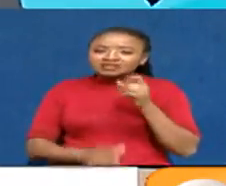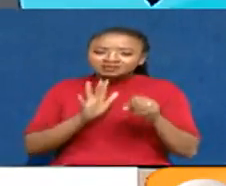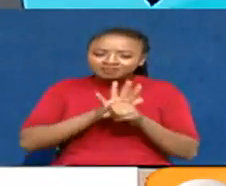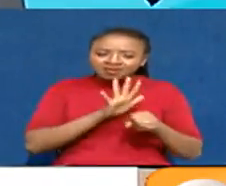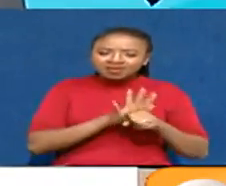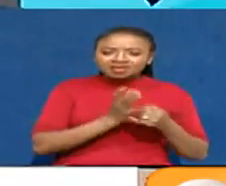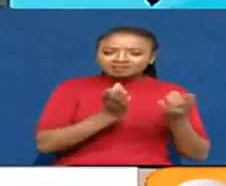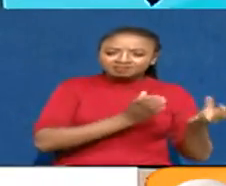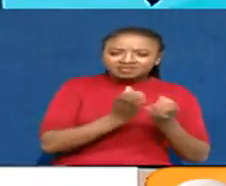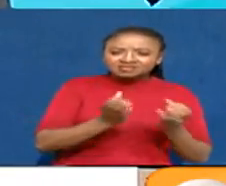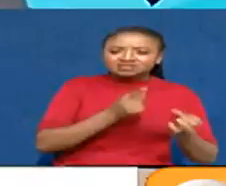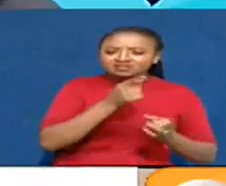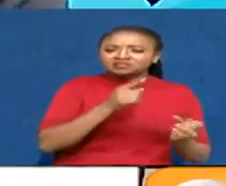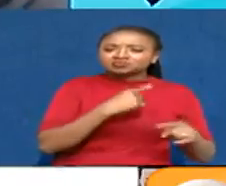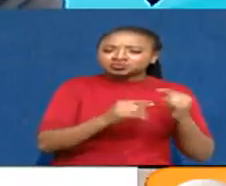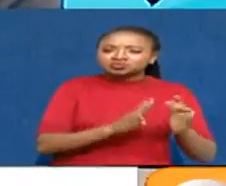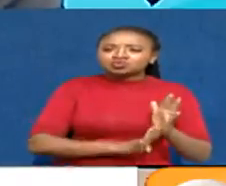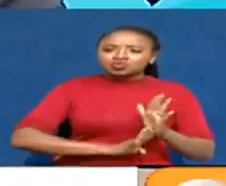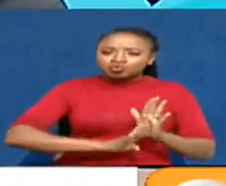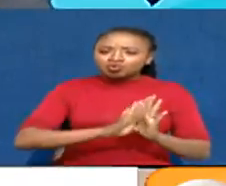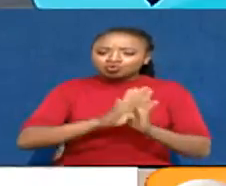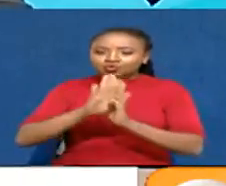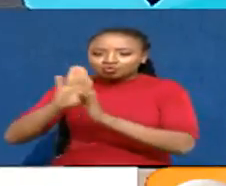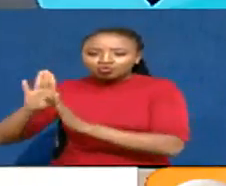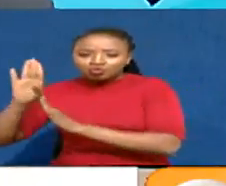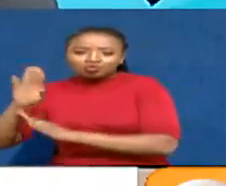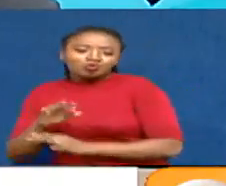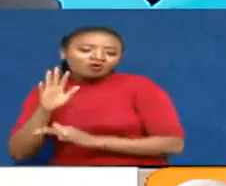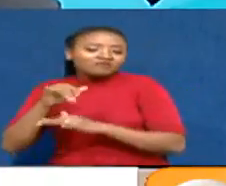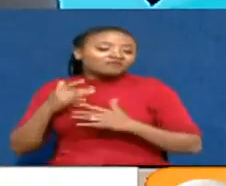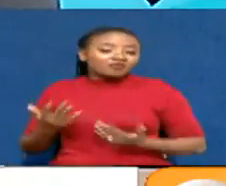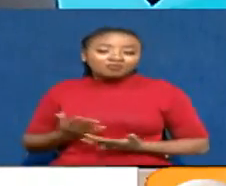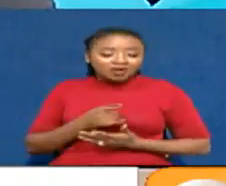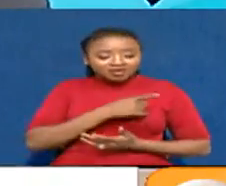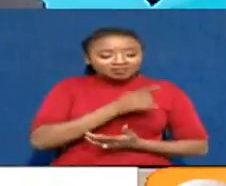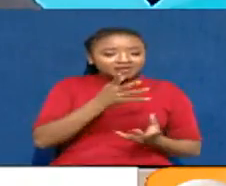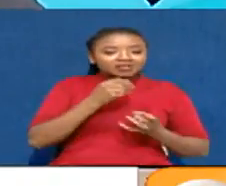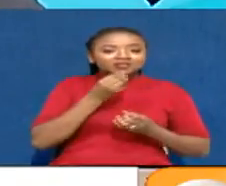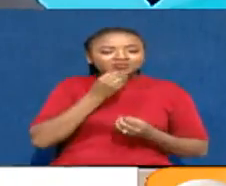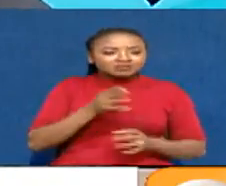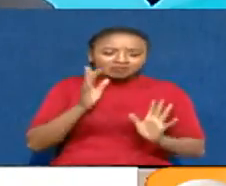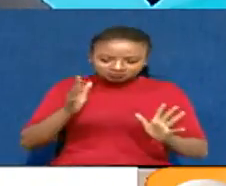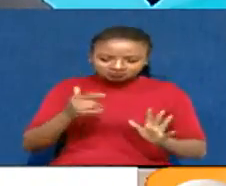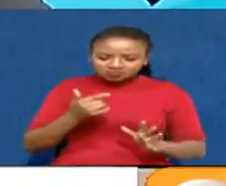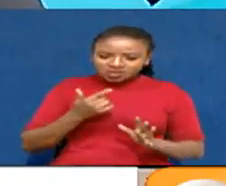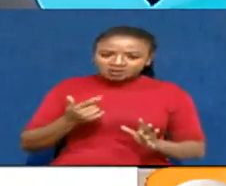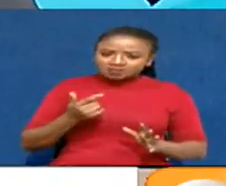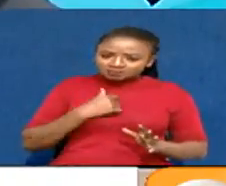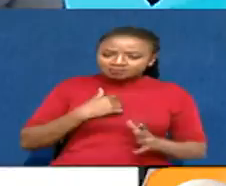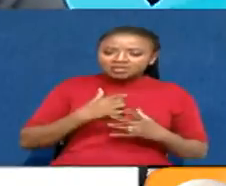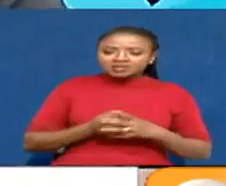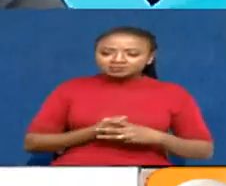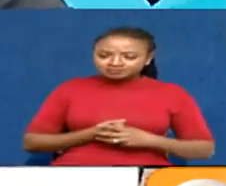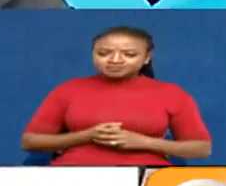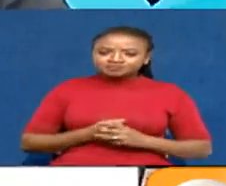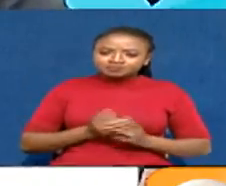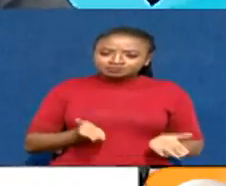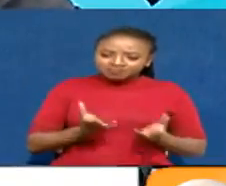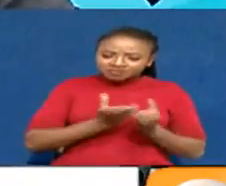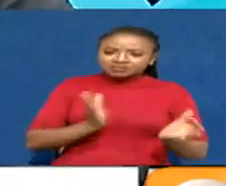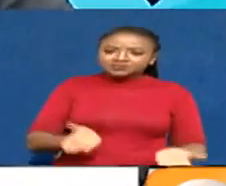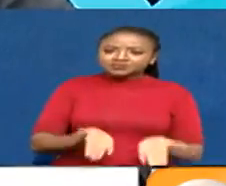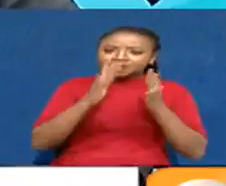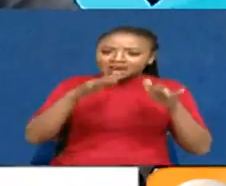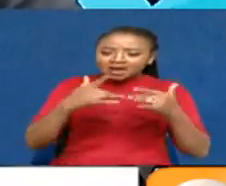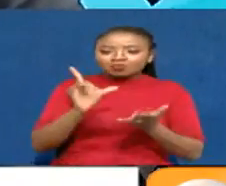to 10,000 a day to 20,000 a day? They should also come out and say how our services and solutions have helped them. Yeah.